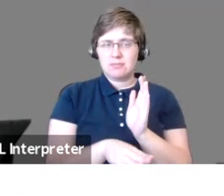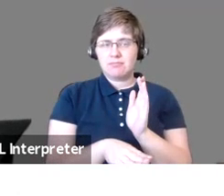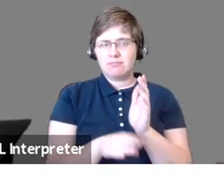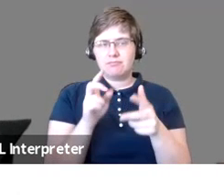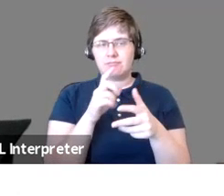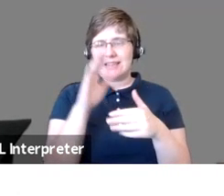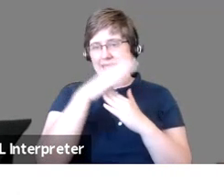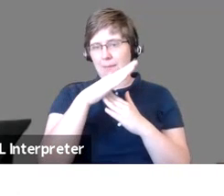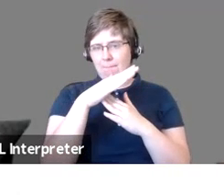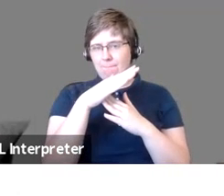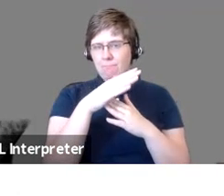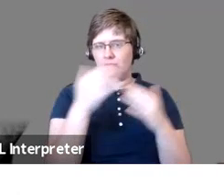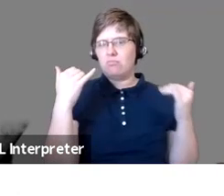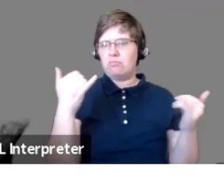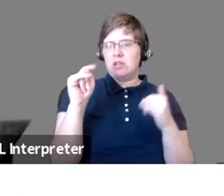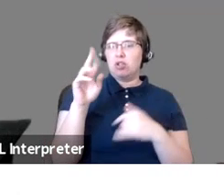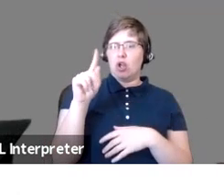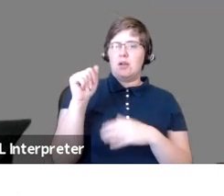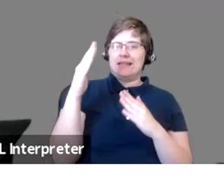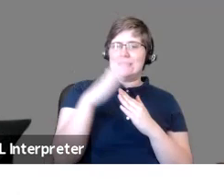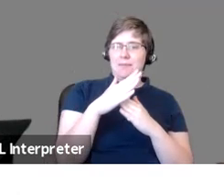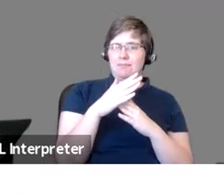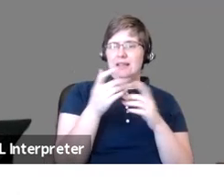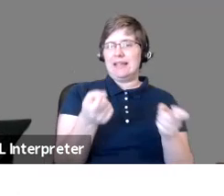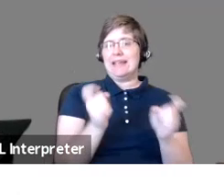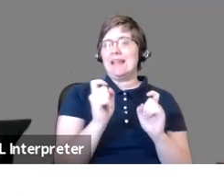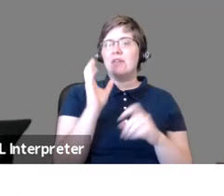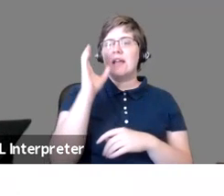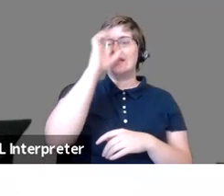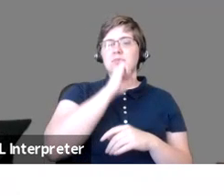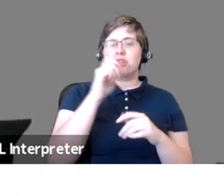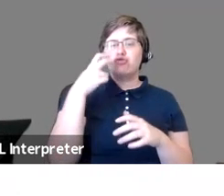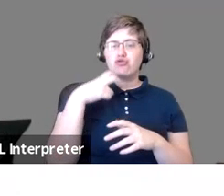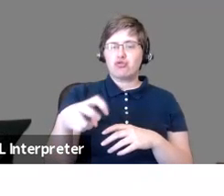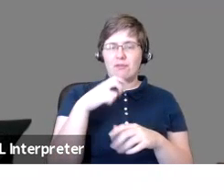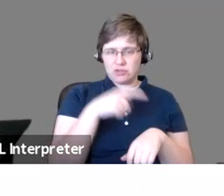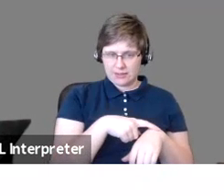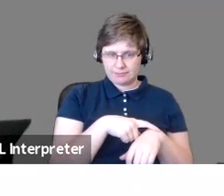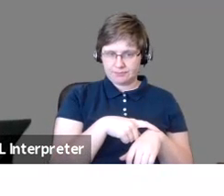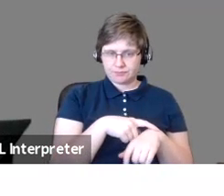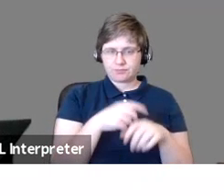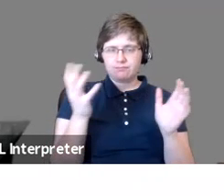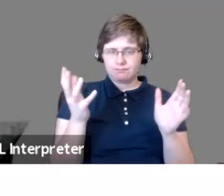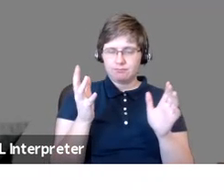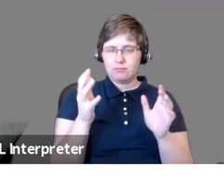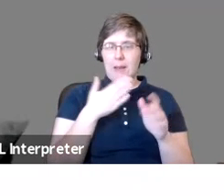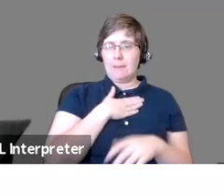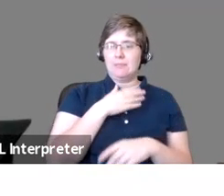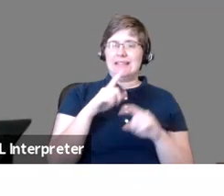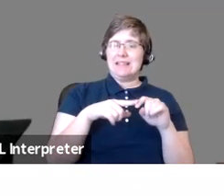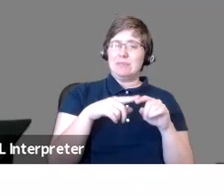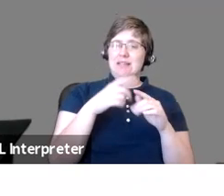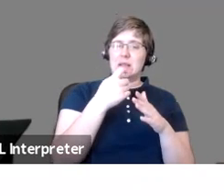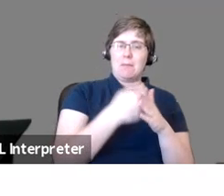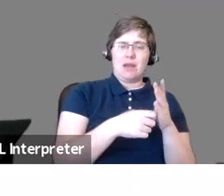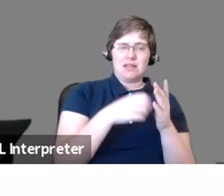at the top. Right now, currently Charter is on top, and it does give us estimated travel time also. So depending, sometimes price might not